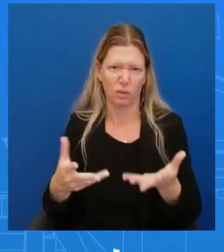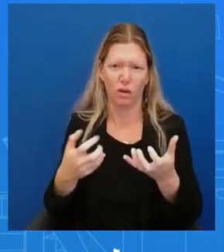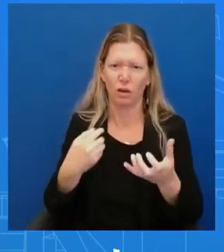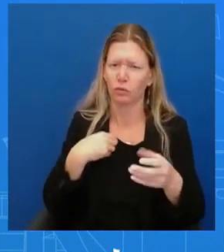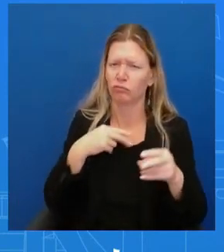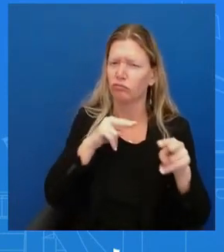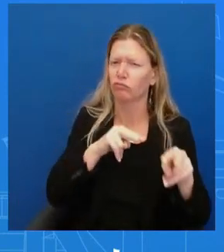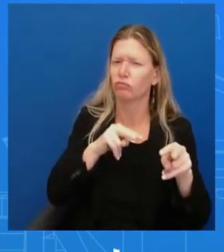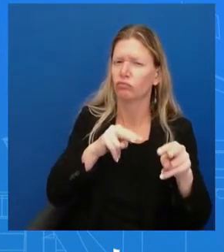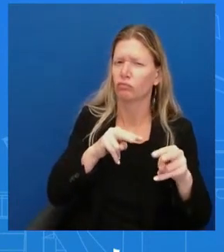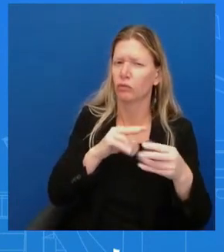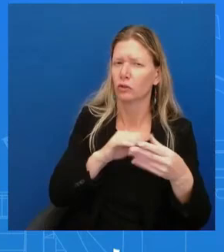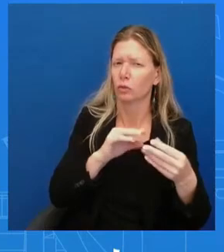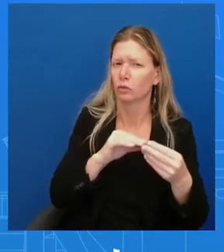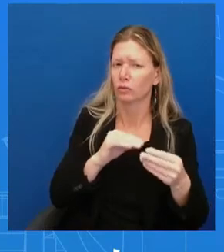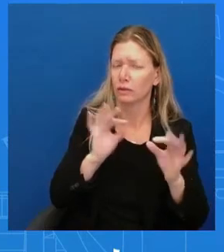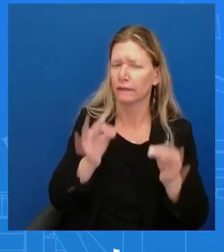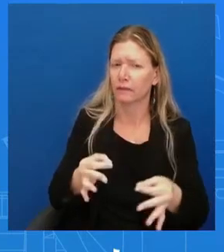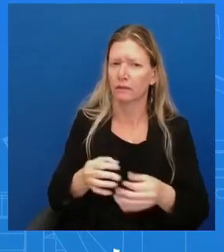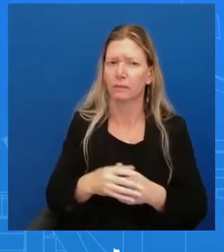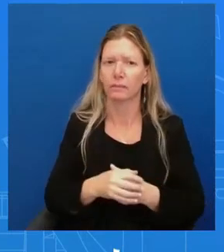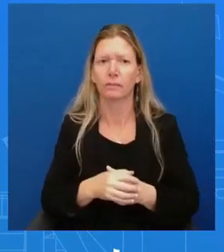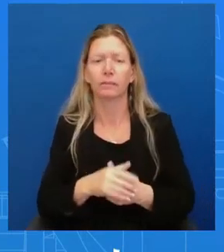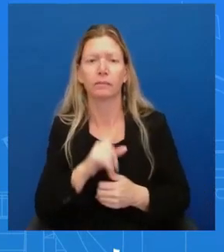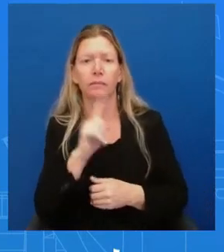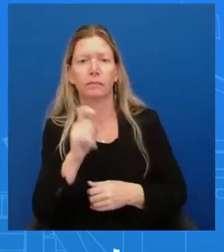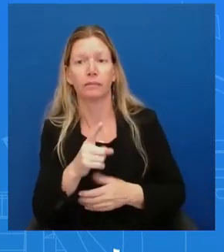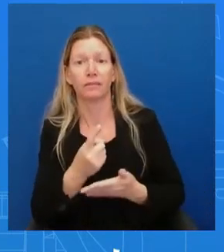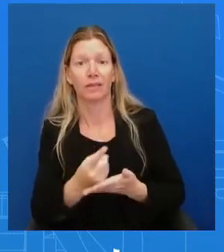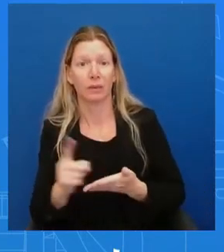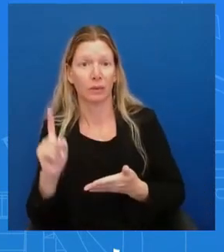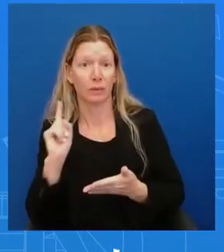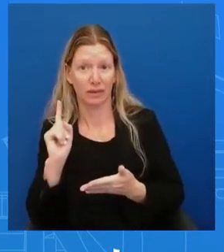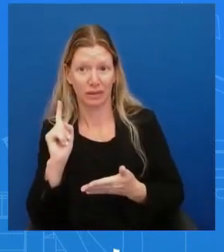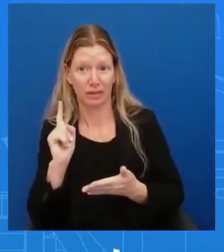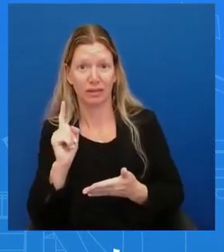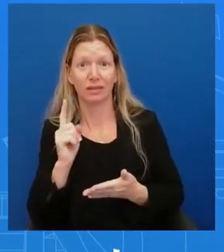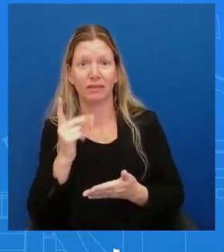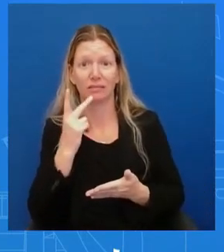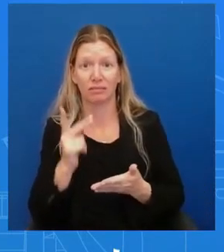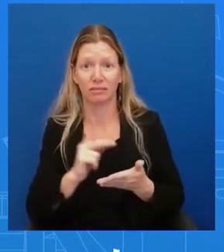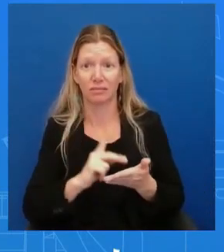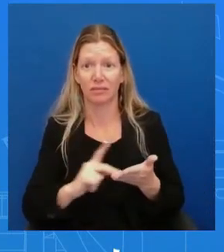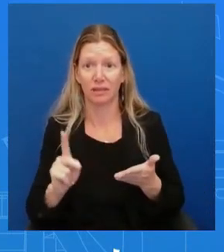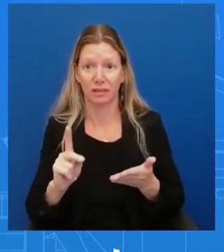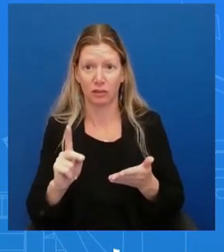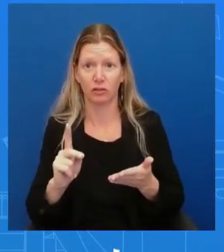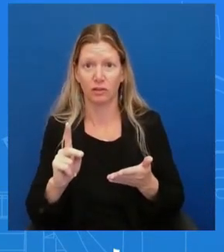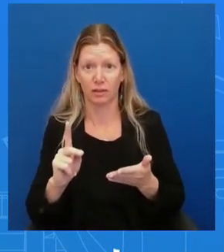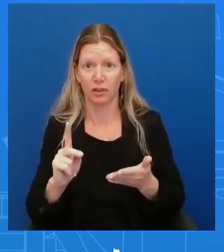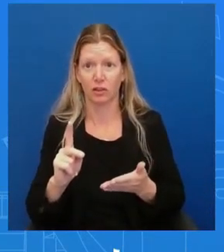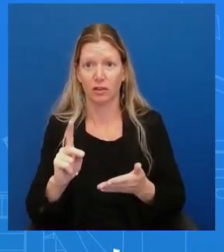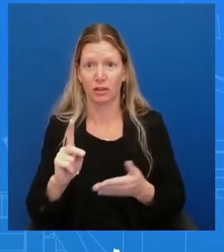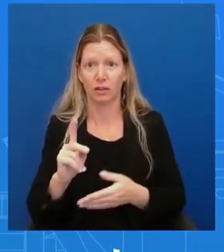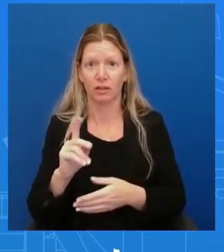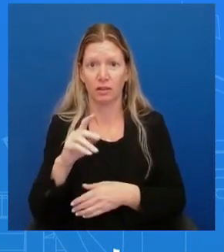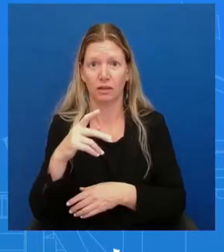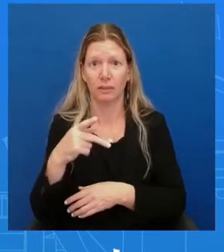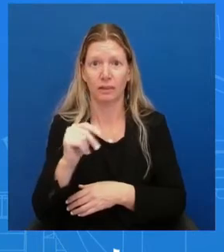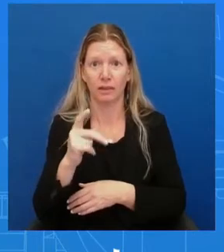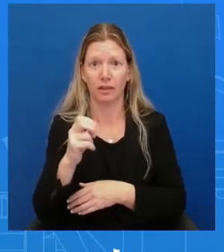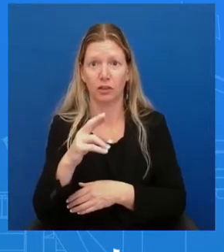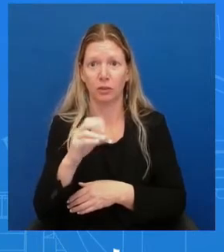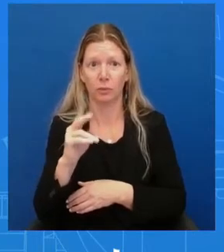Hi. So last week when Secretary Pete Buttigieg came, he talked about the Baltimore bridge